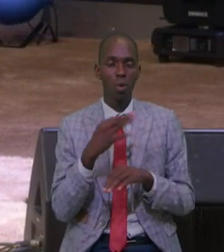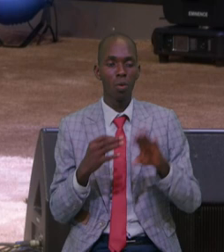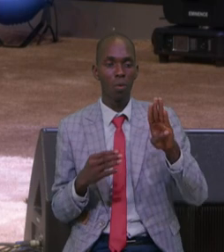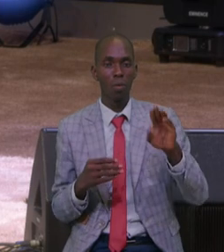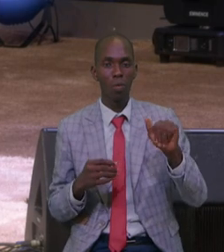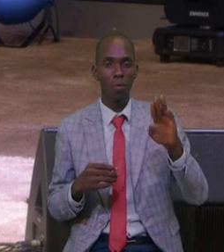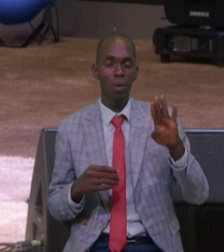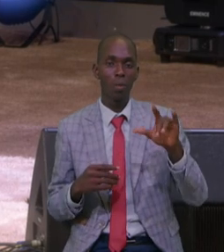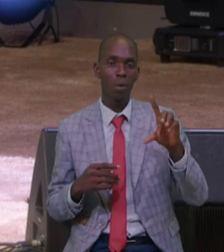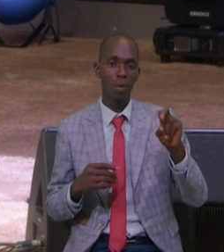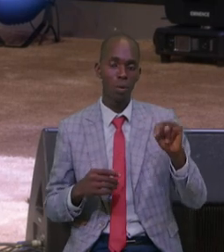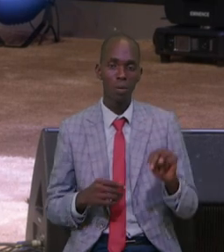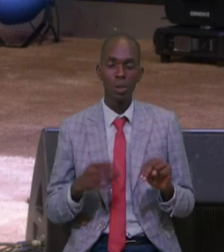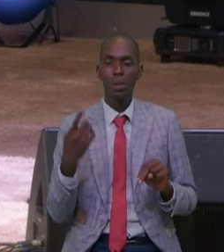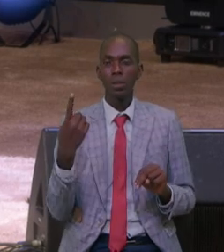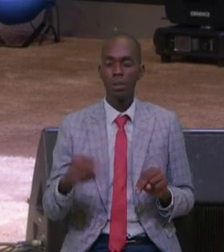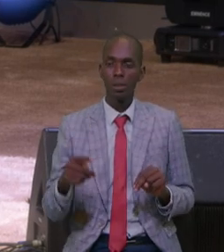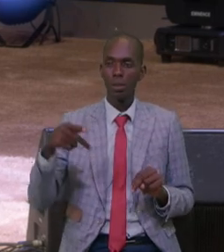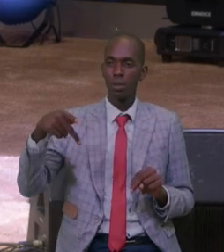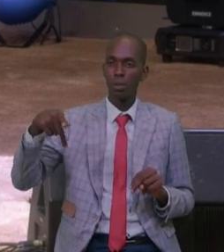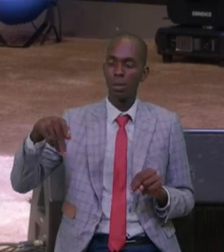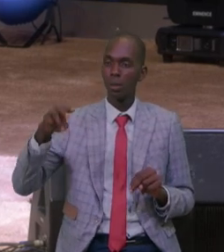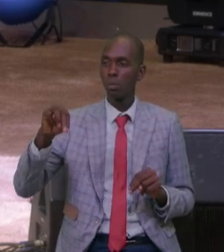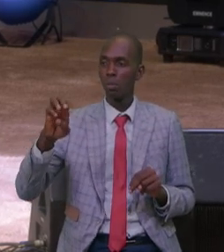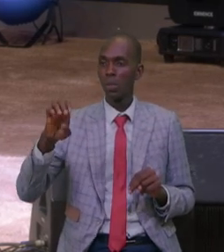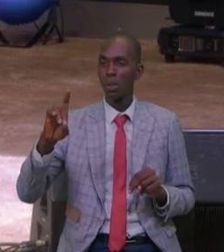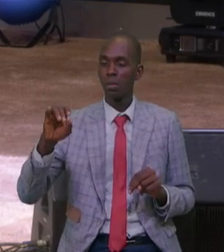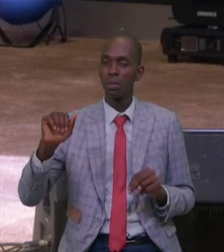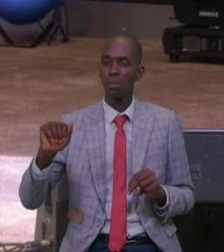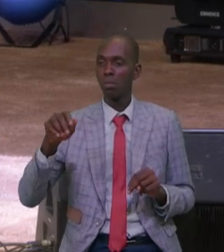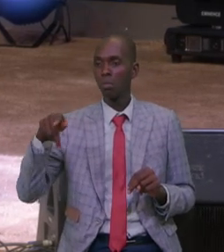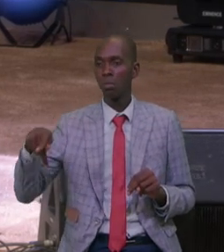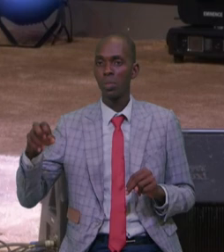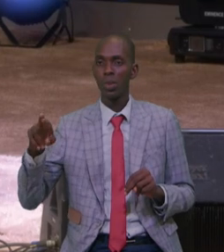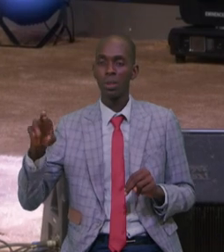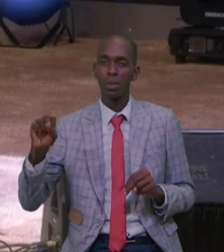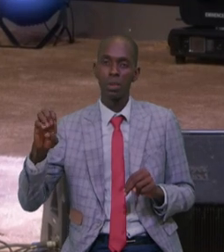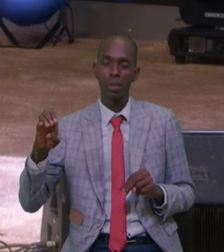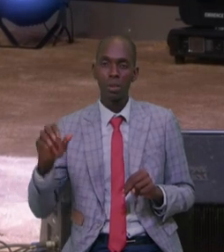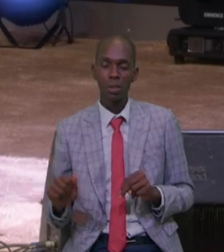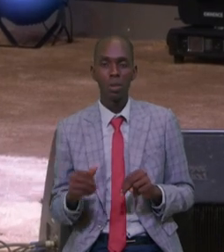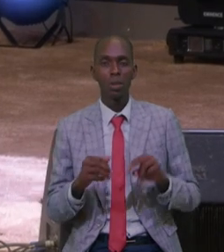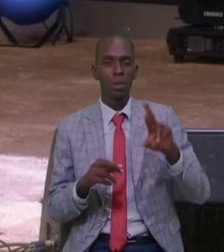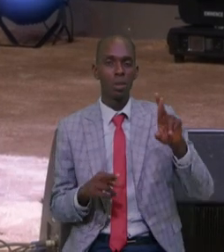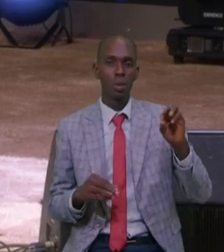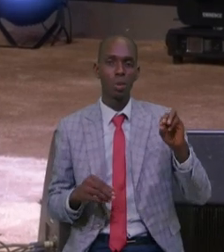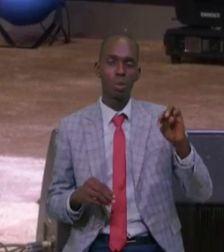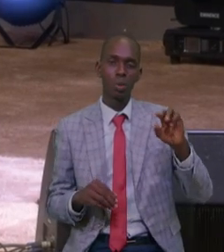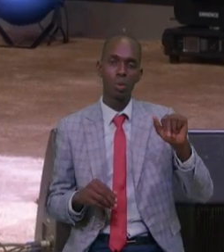kingdom, and then the Grecian kingdom, another kingdom, and then the Roman kingdom. All